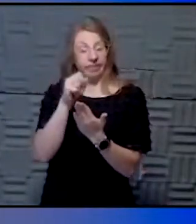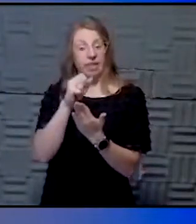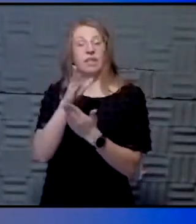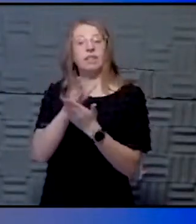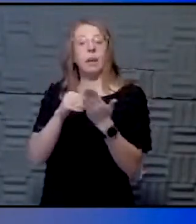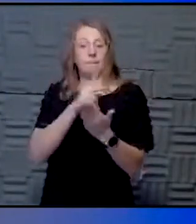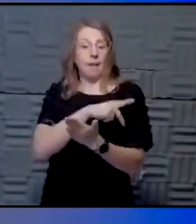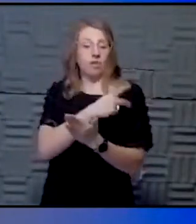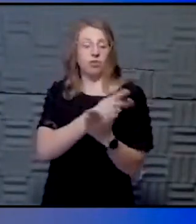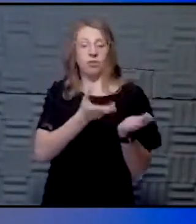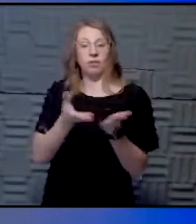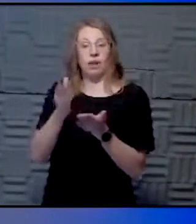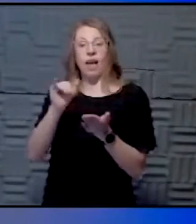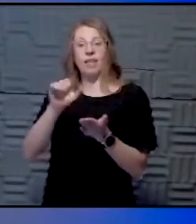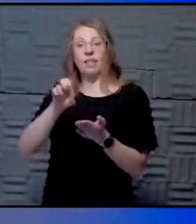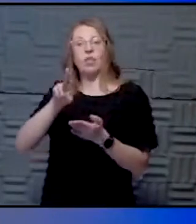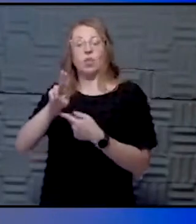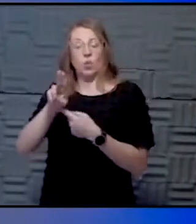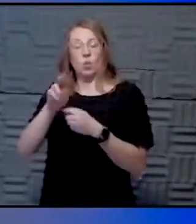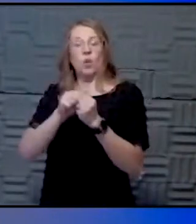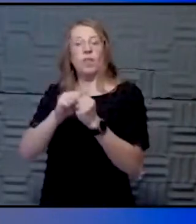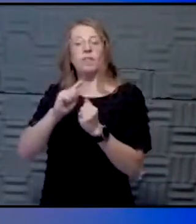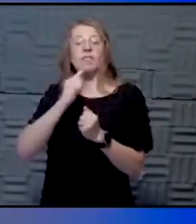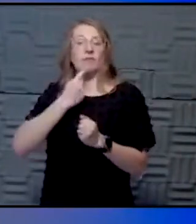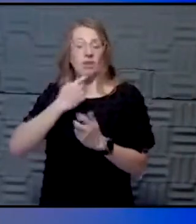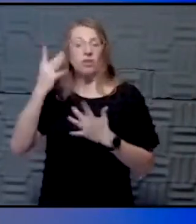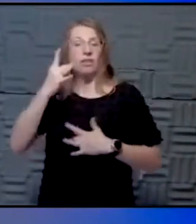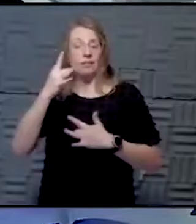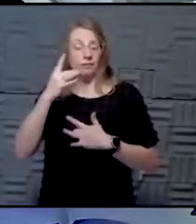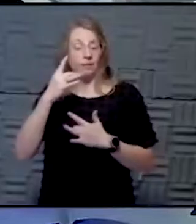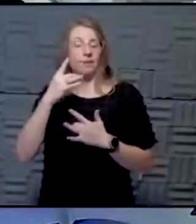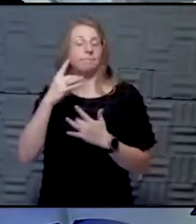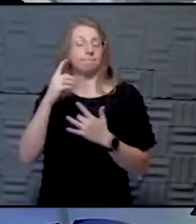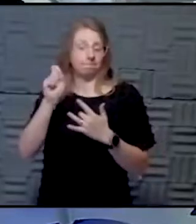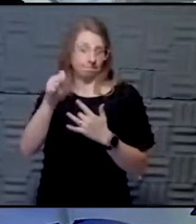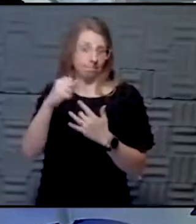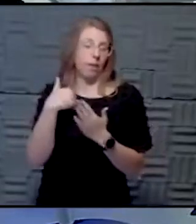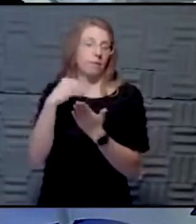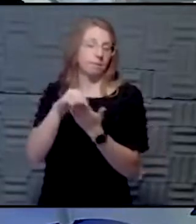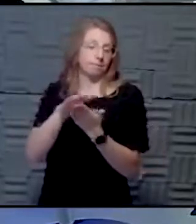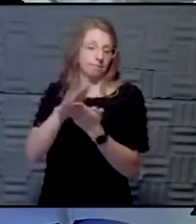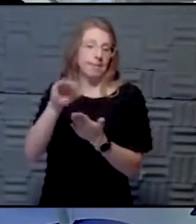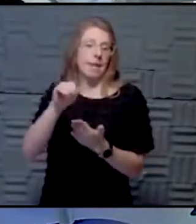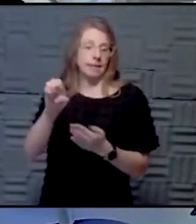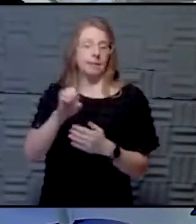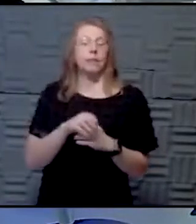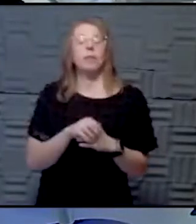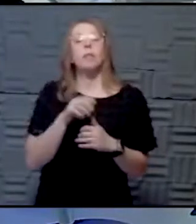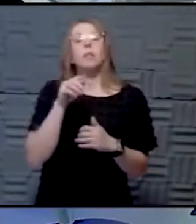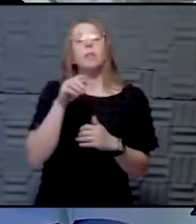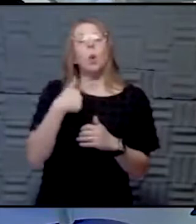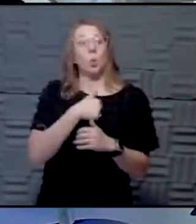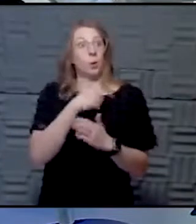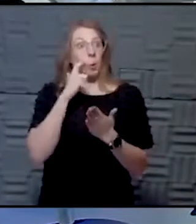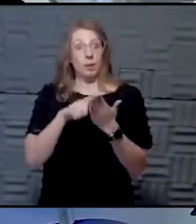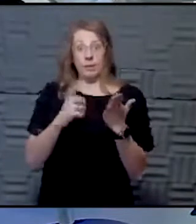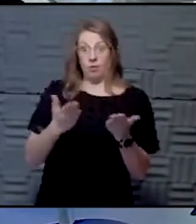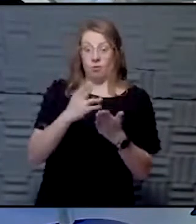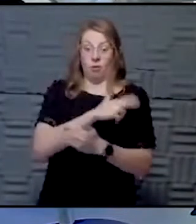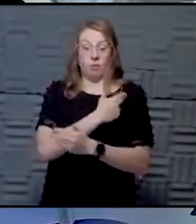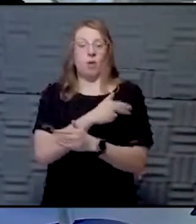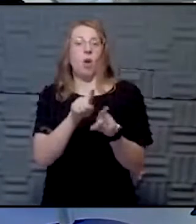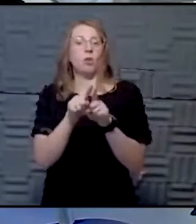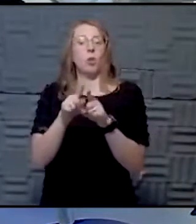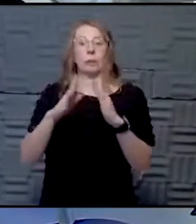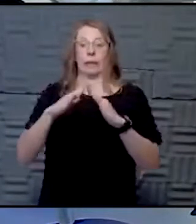disease in the ICU, etc. So yes, we have seen those. And are you seeing? I mean, because what we're seeing in the hospital, what we're seeing across